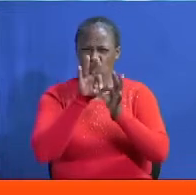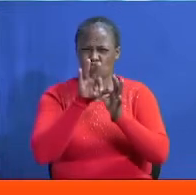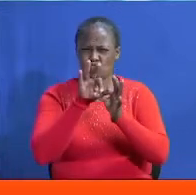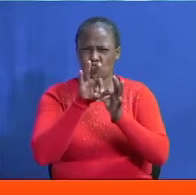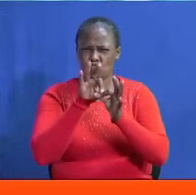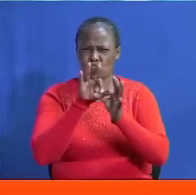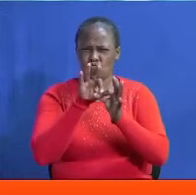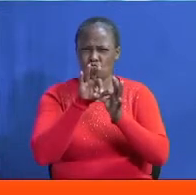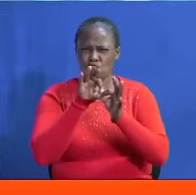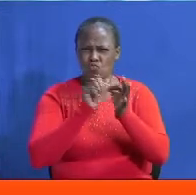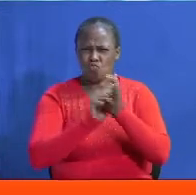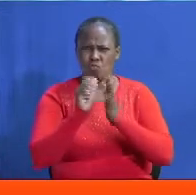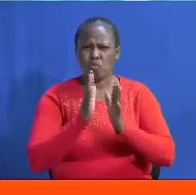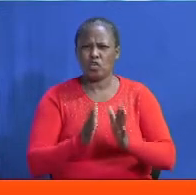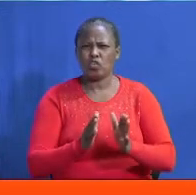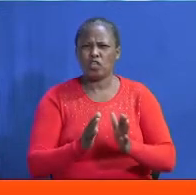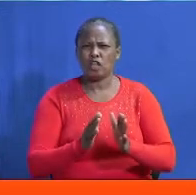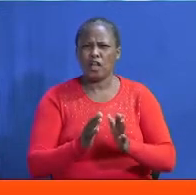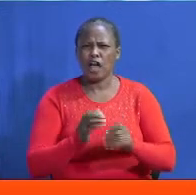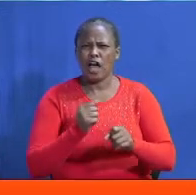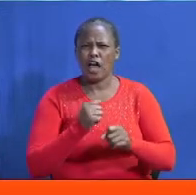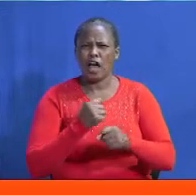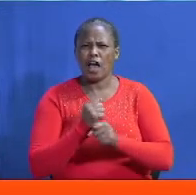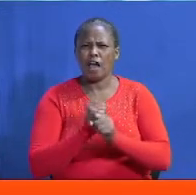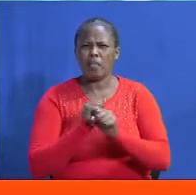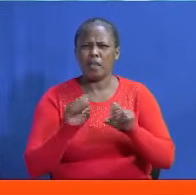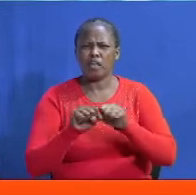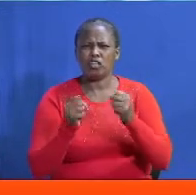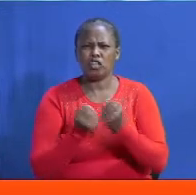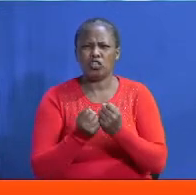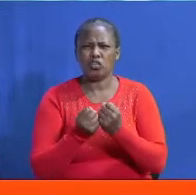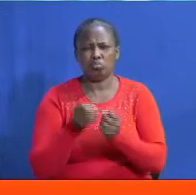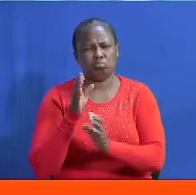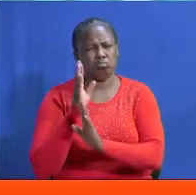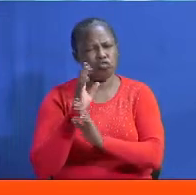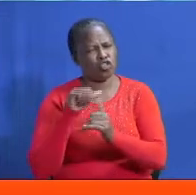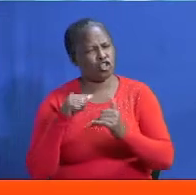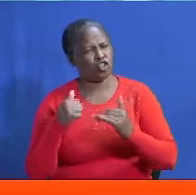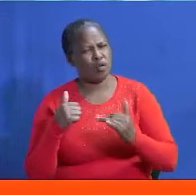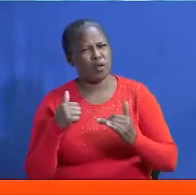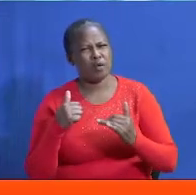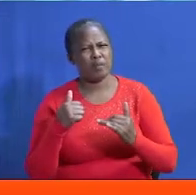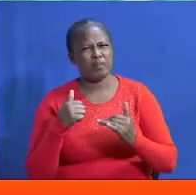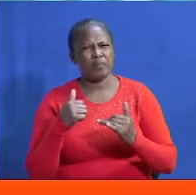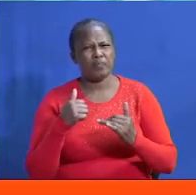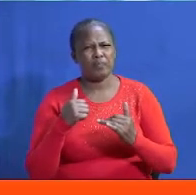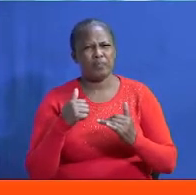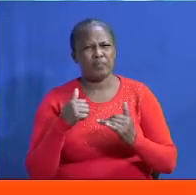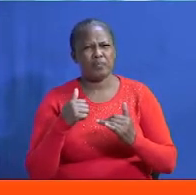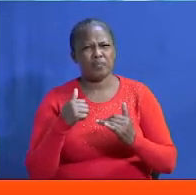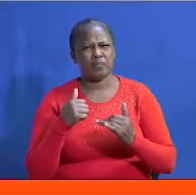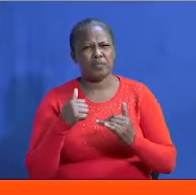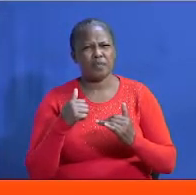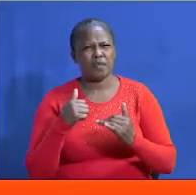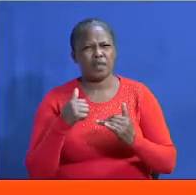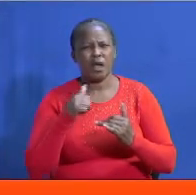producers. So it makes the system very secure. Right. Yeah, and what else?